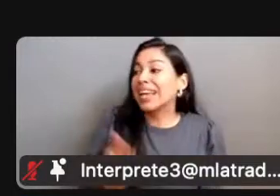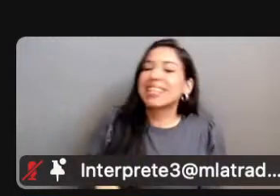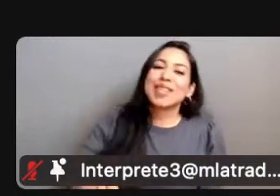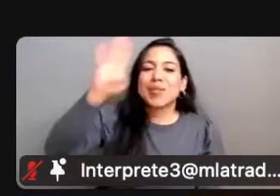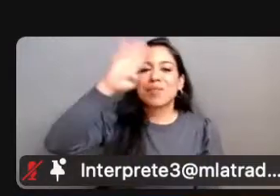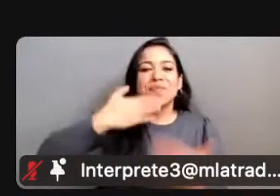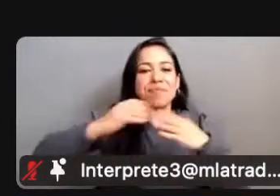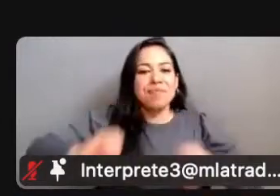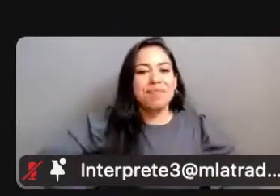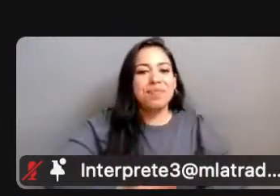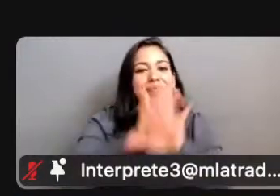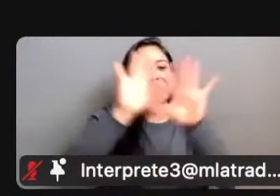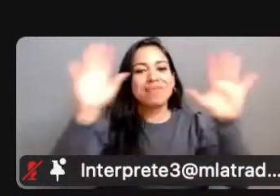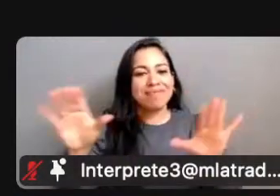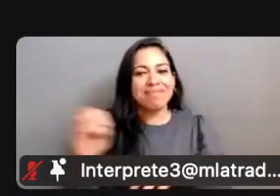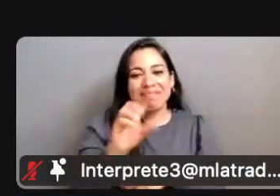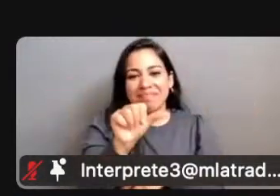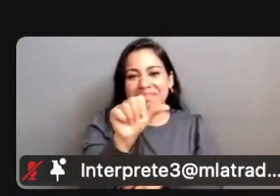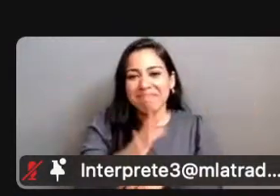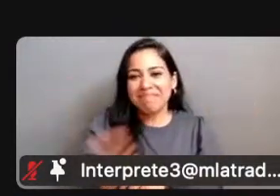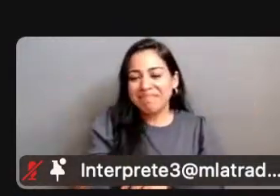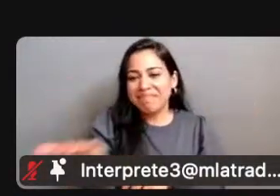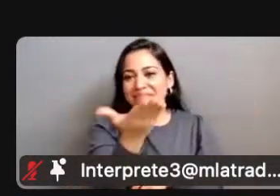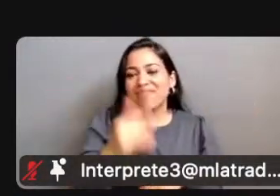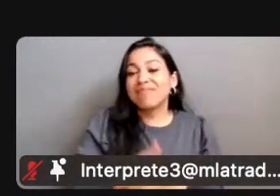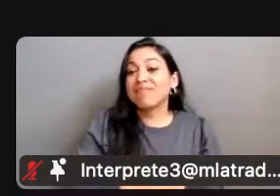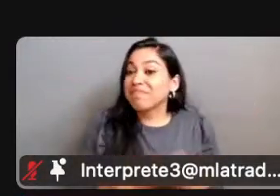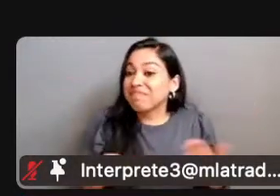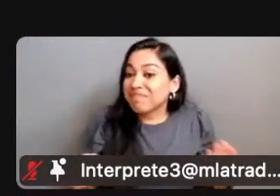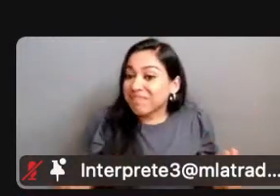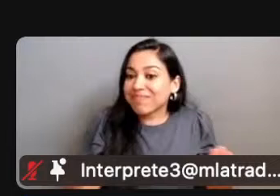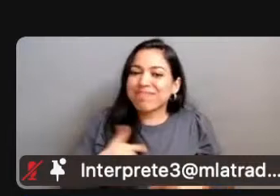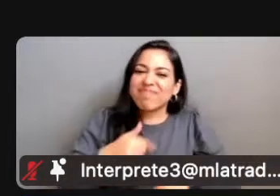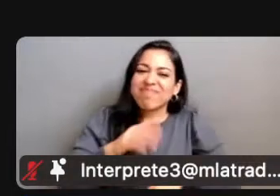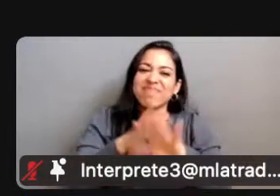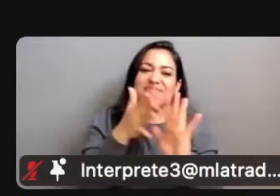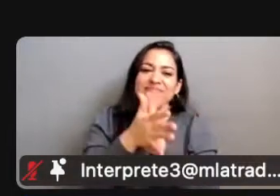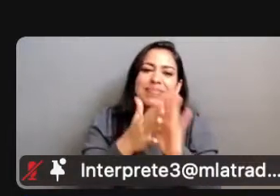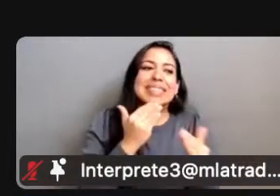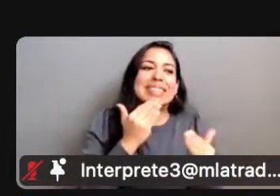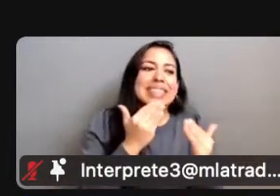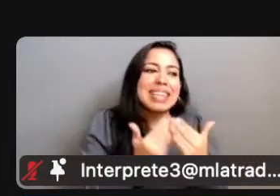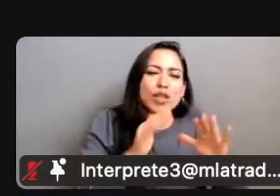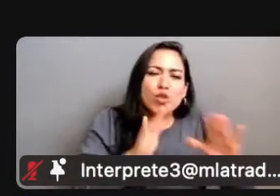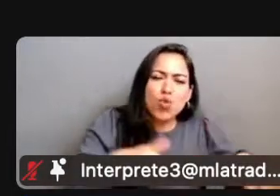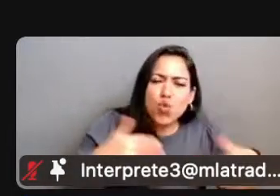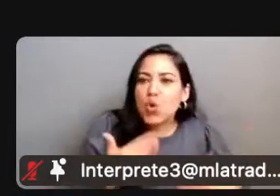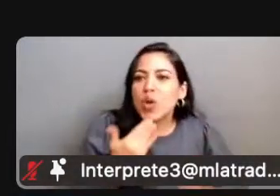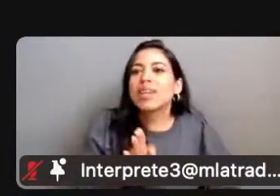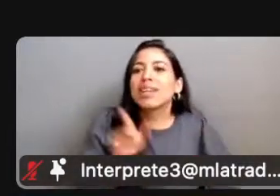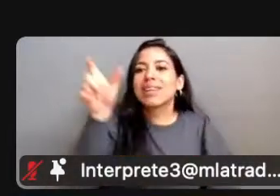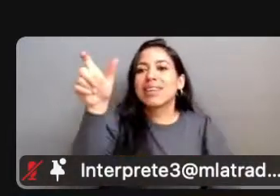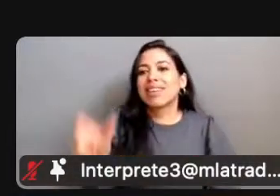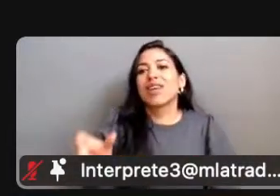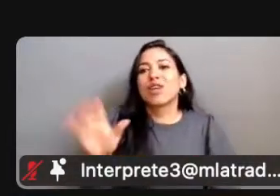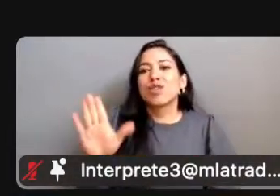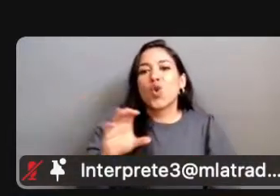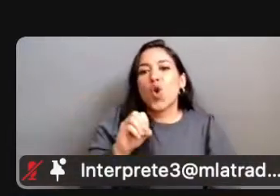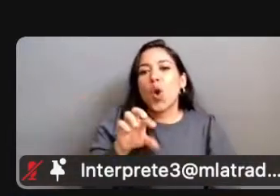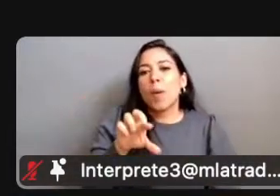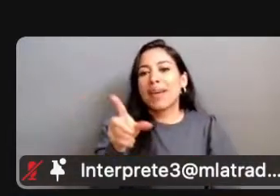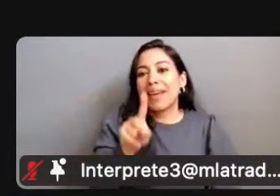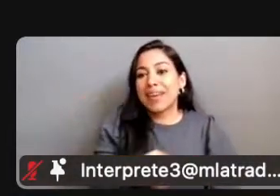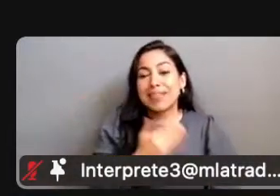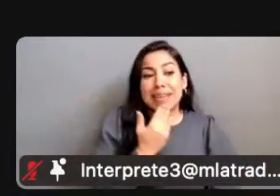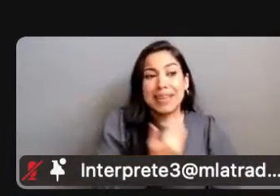Okay. Good morning to all of you. Firstly, I would like to thank Tahoe